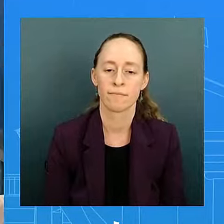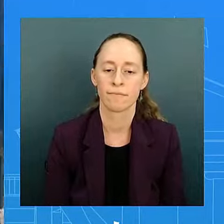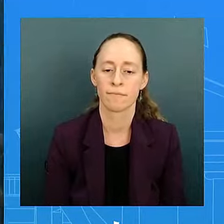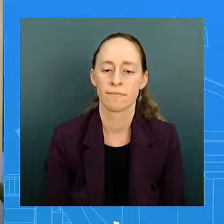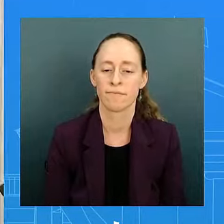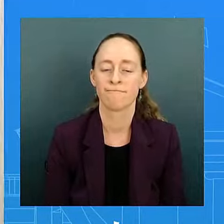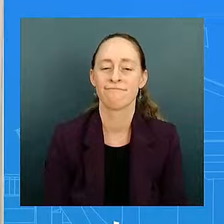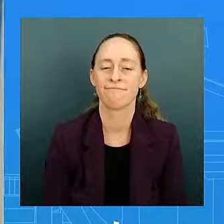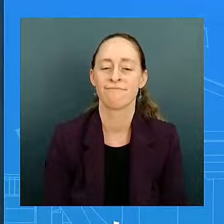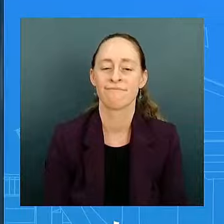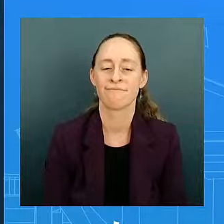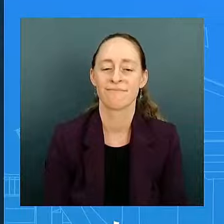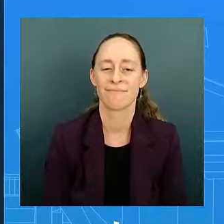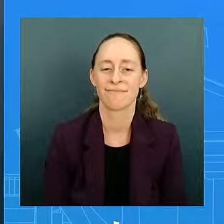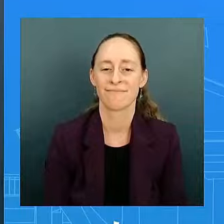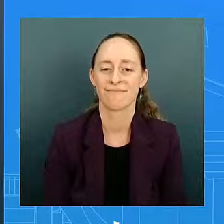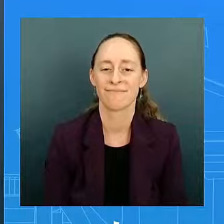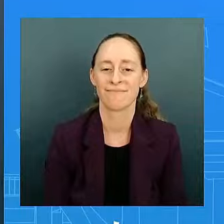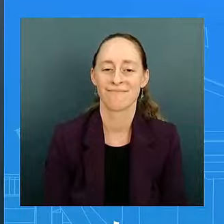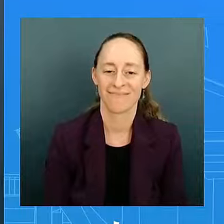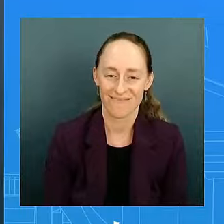That's it. All right, good afternoon, everyone.